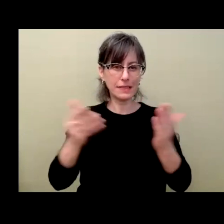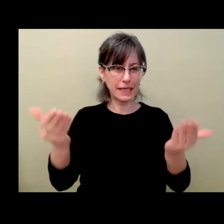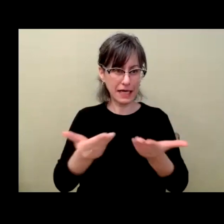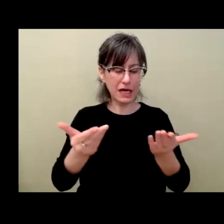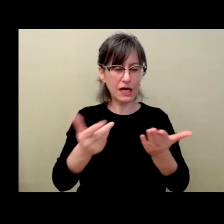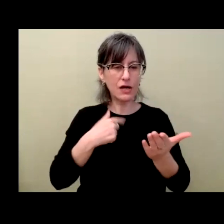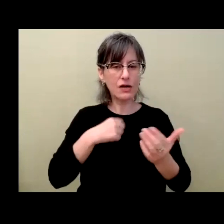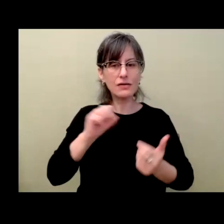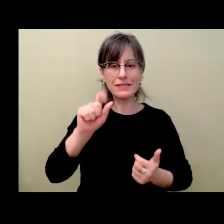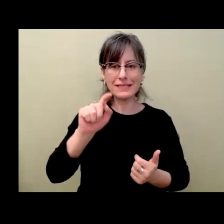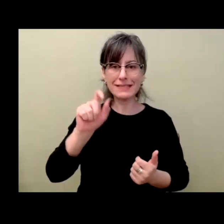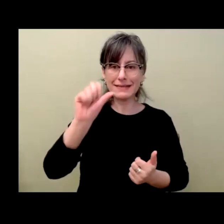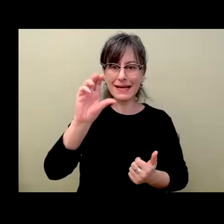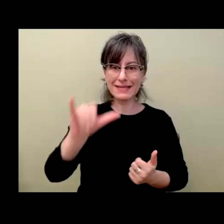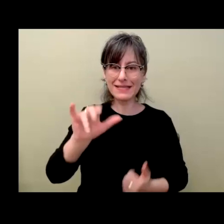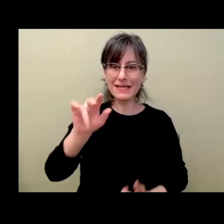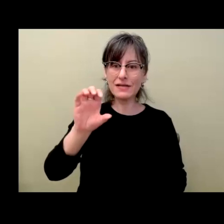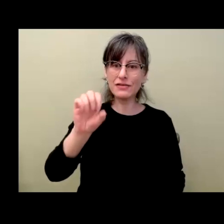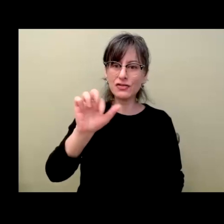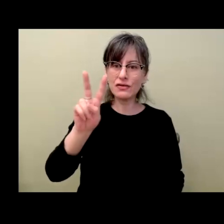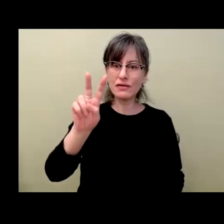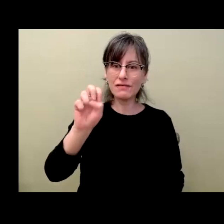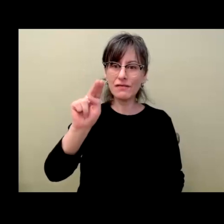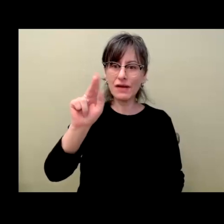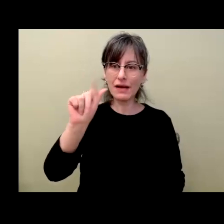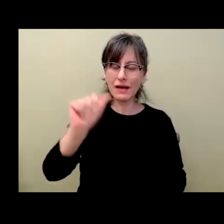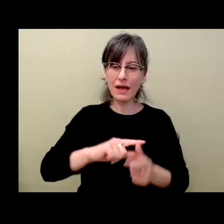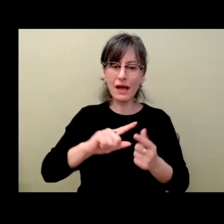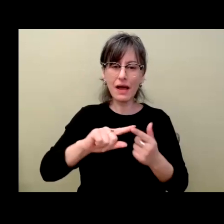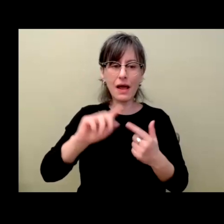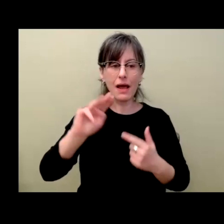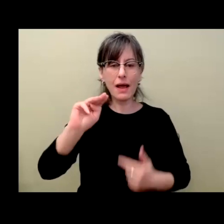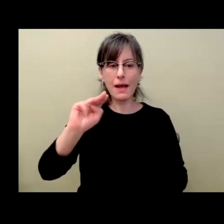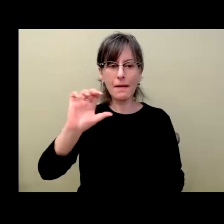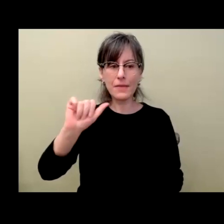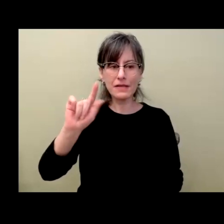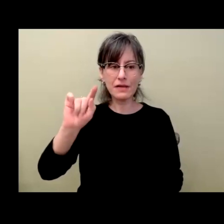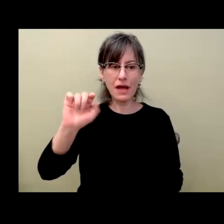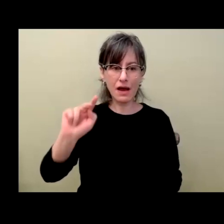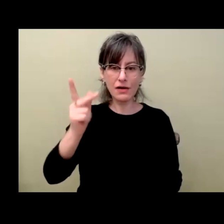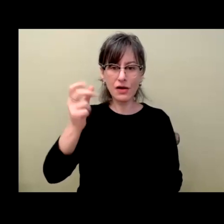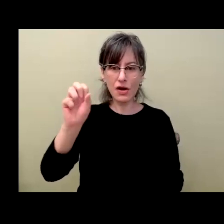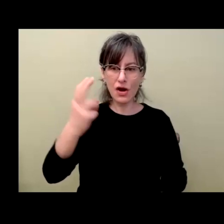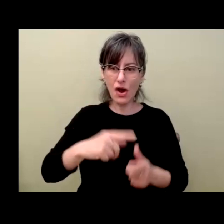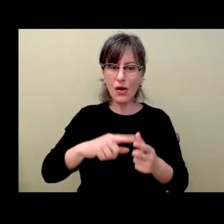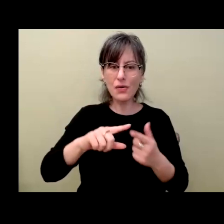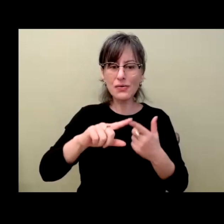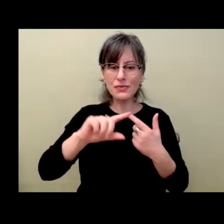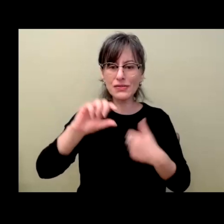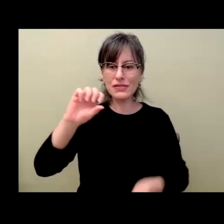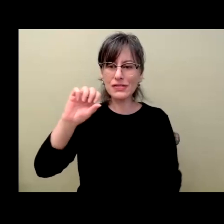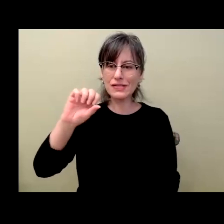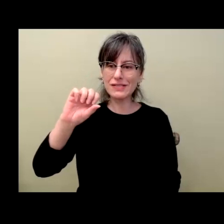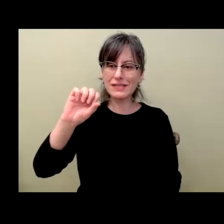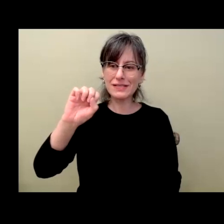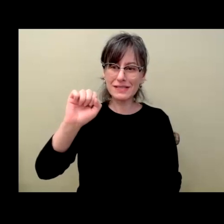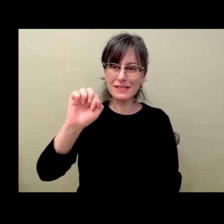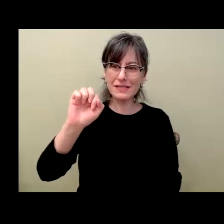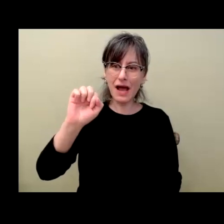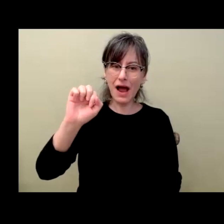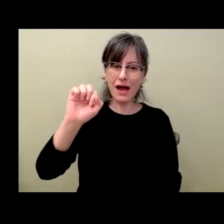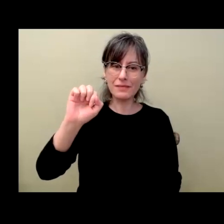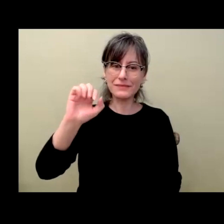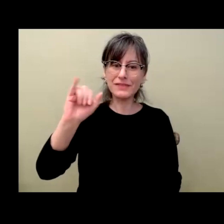Stacy Cervenka, Jimmy Fergman, Matan Koch, and moderated by Graciano Peterson. So without